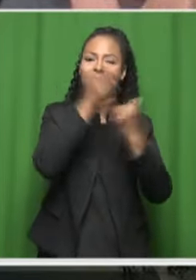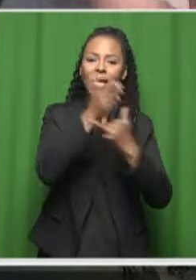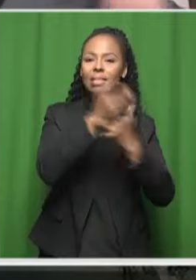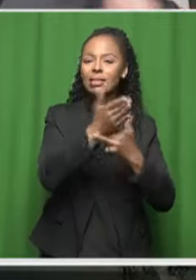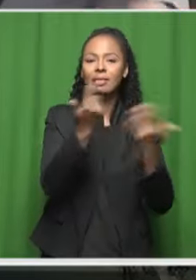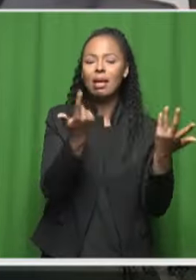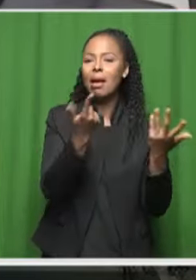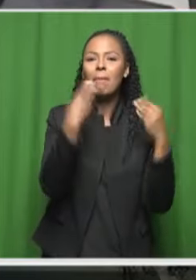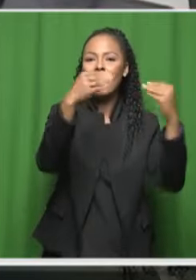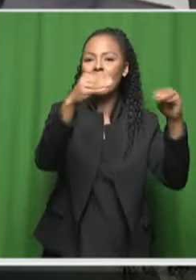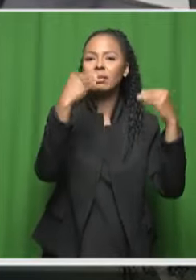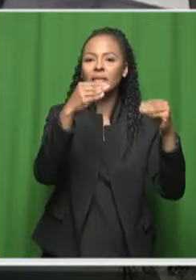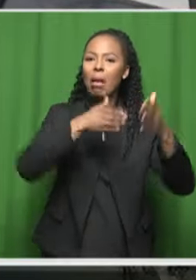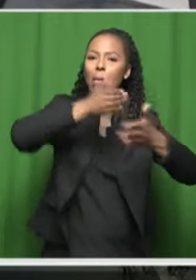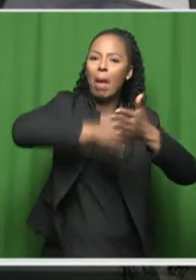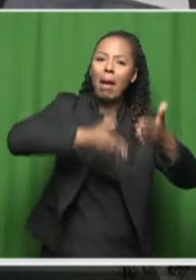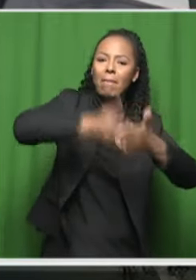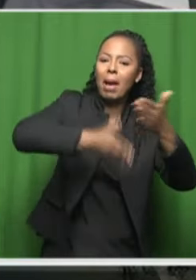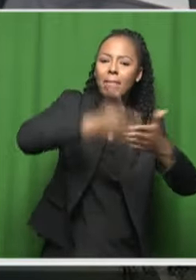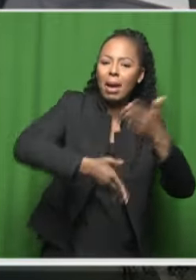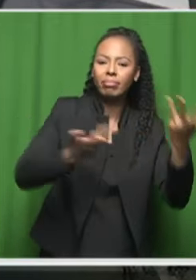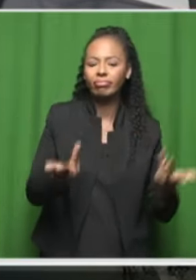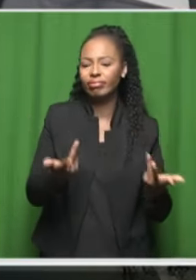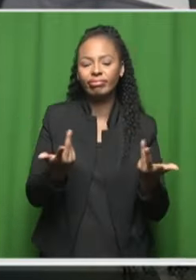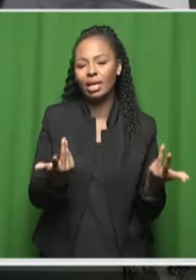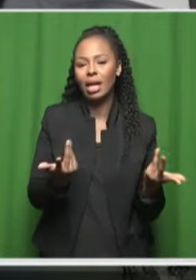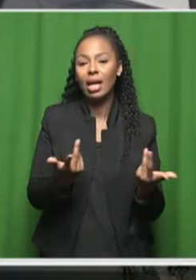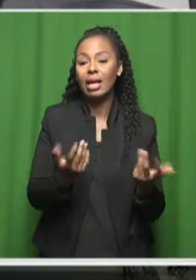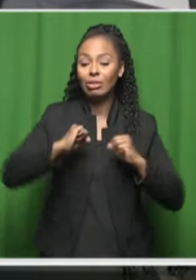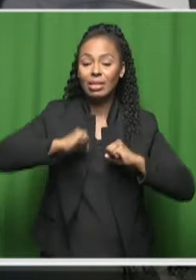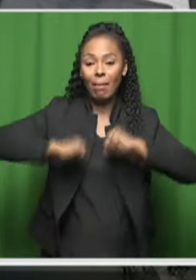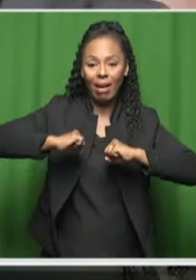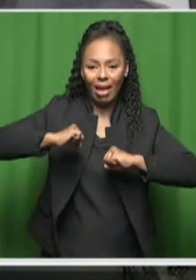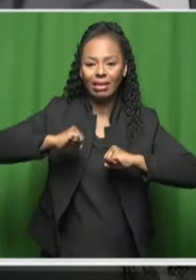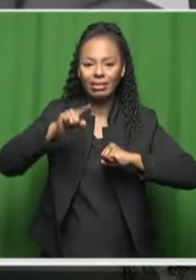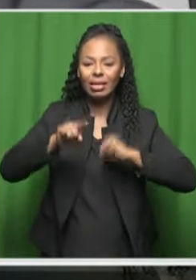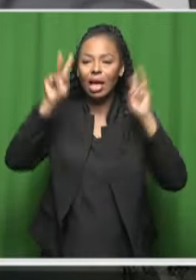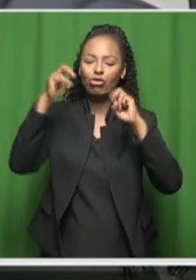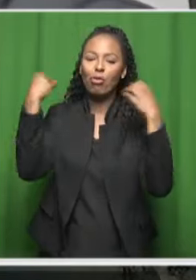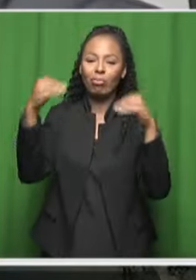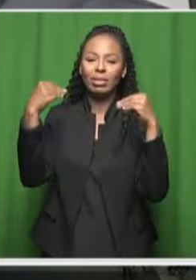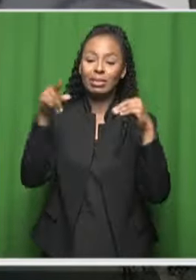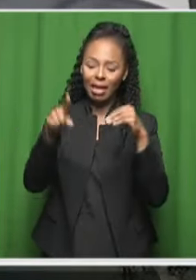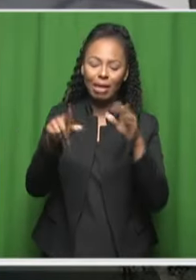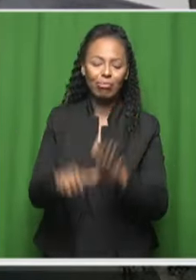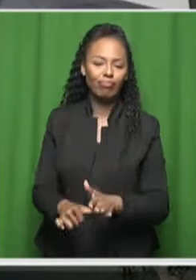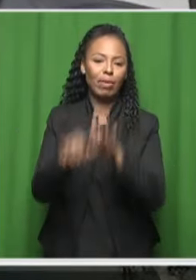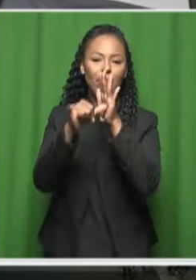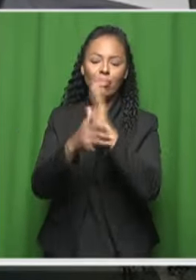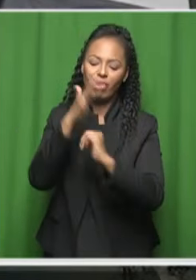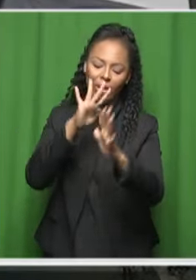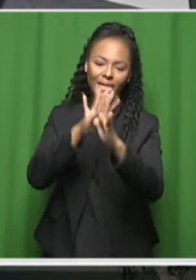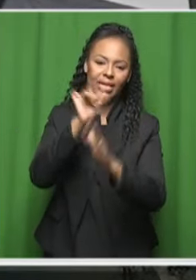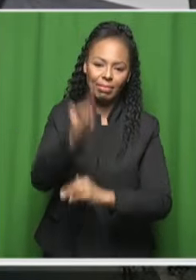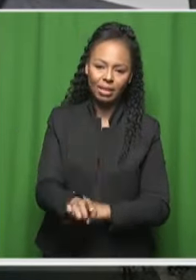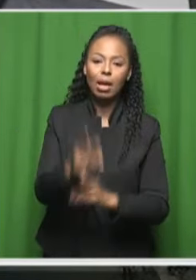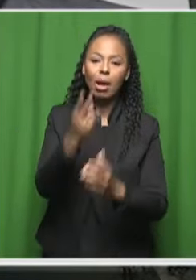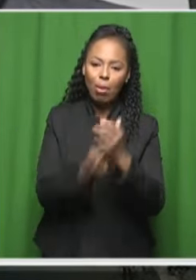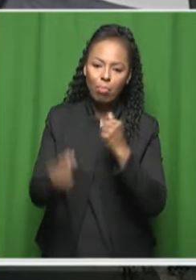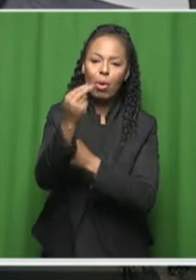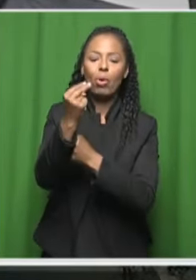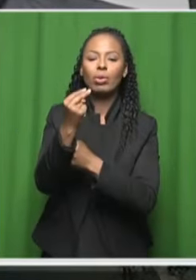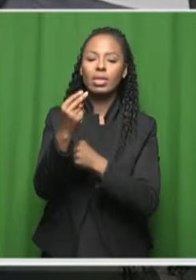right. So stabilizing the macroeconomic scenario will be also very, very important for both security and developmental agenda.